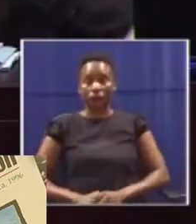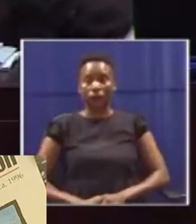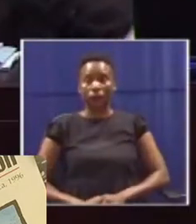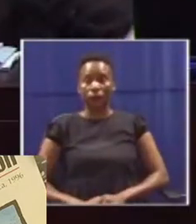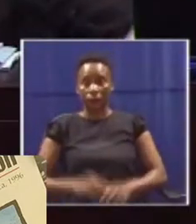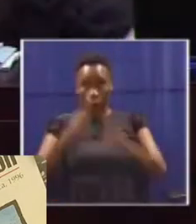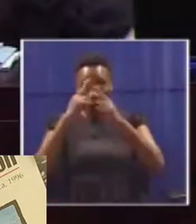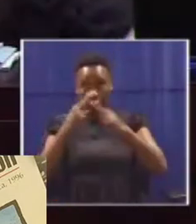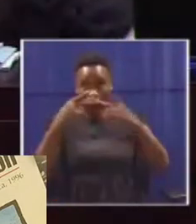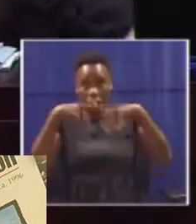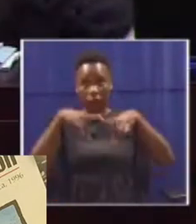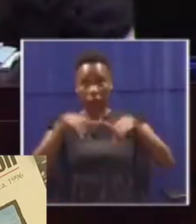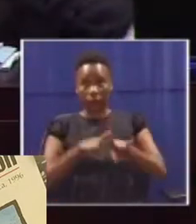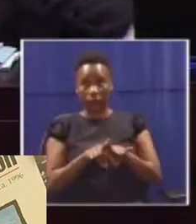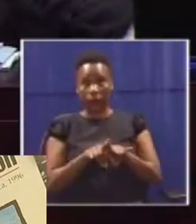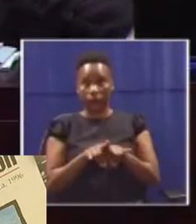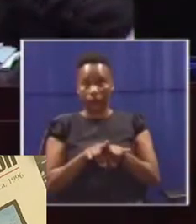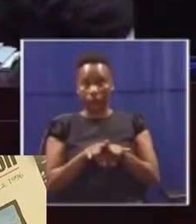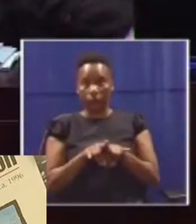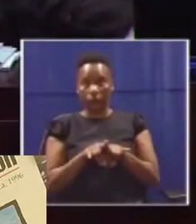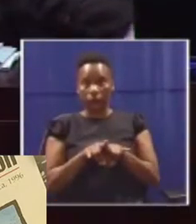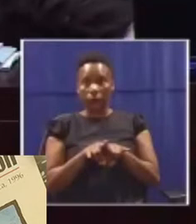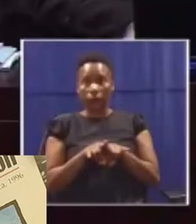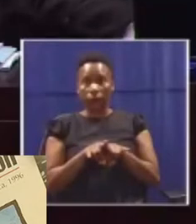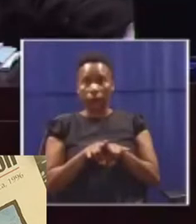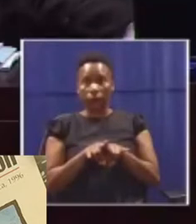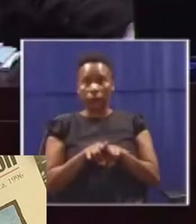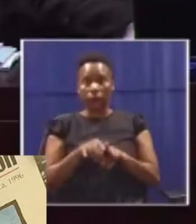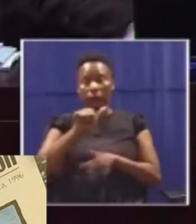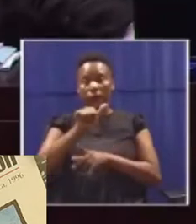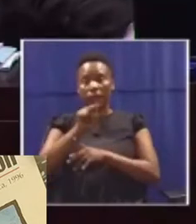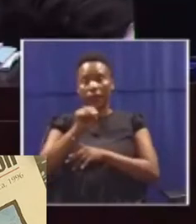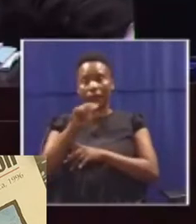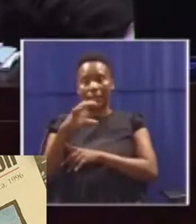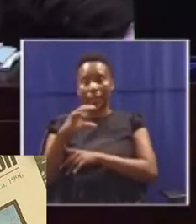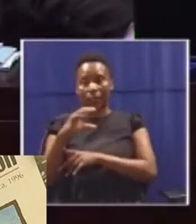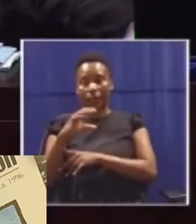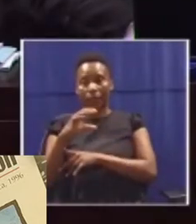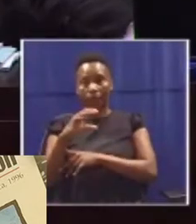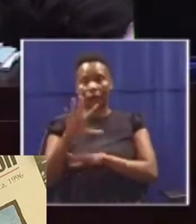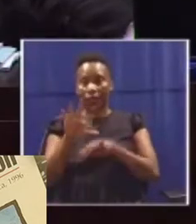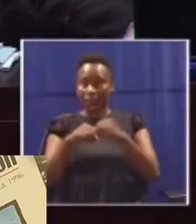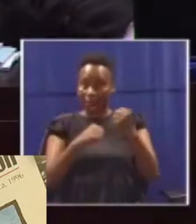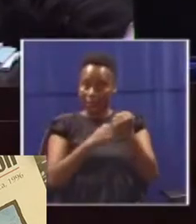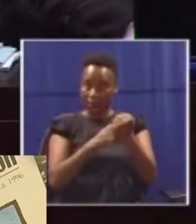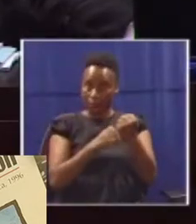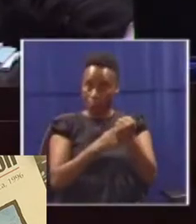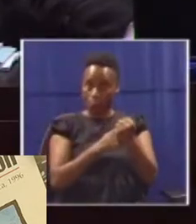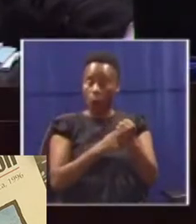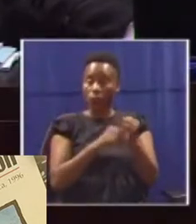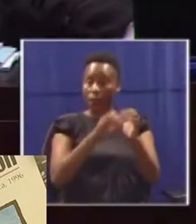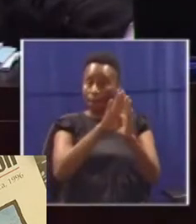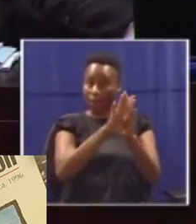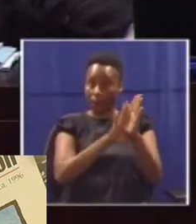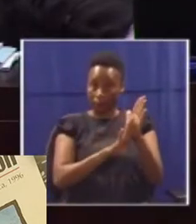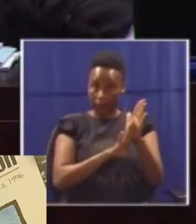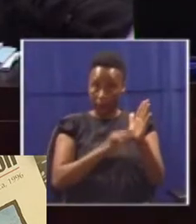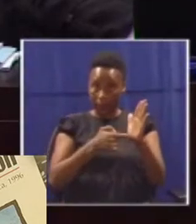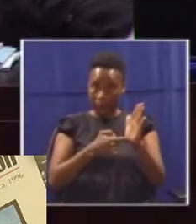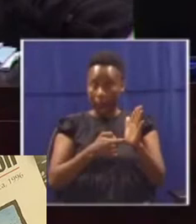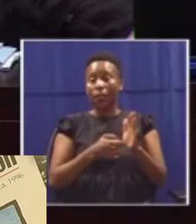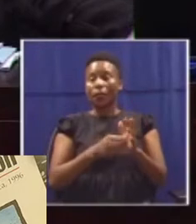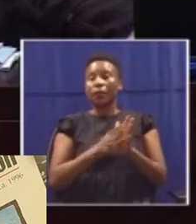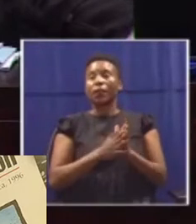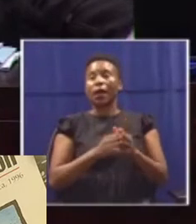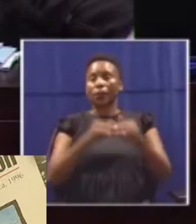Honorable Chairperson, the African National Congress support the Marine